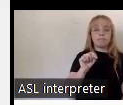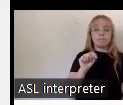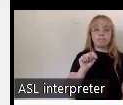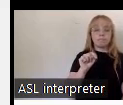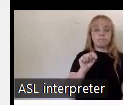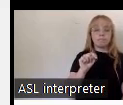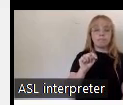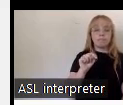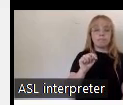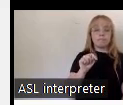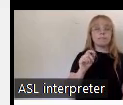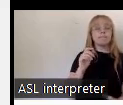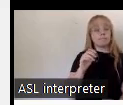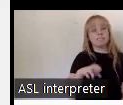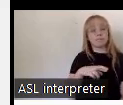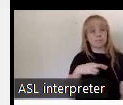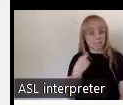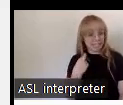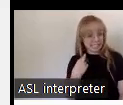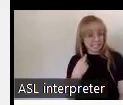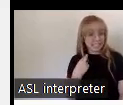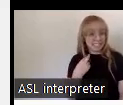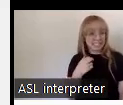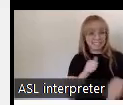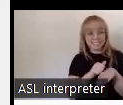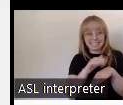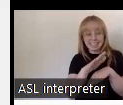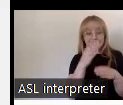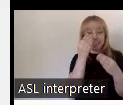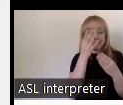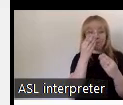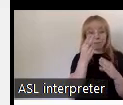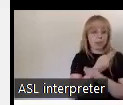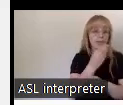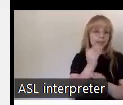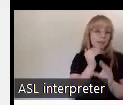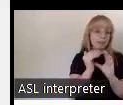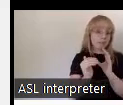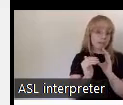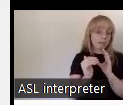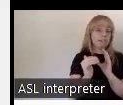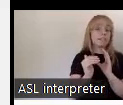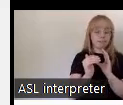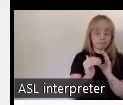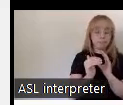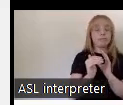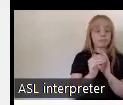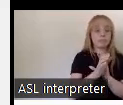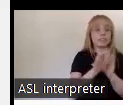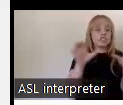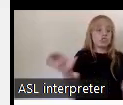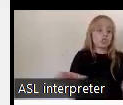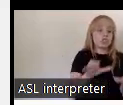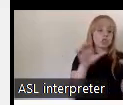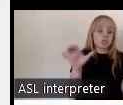there is a risk of sending information via email So we really encourage the vault to